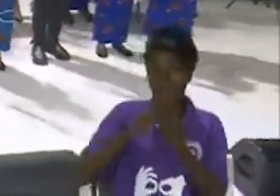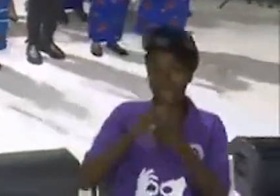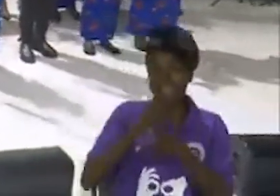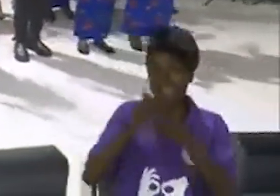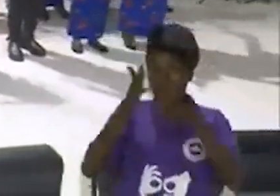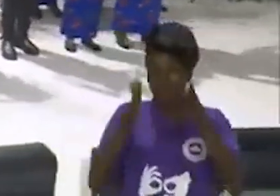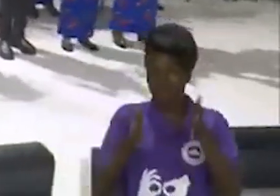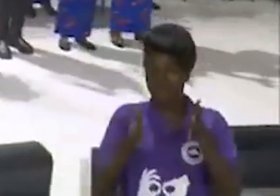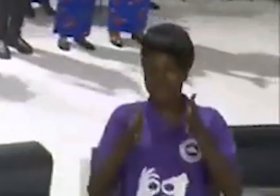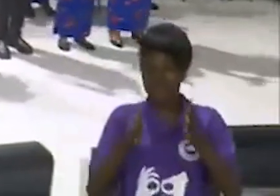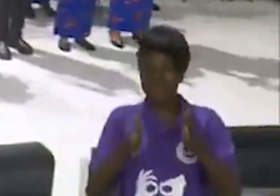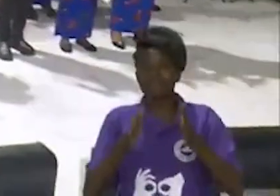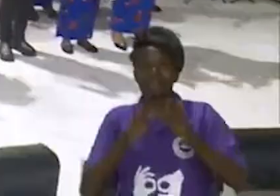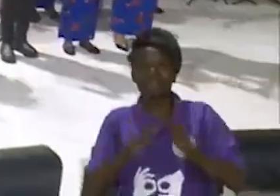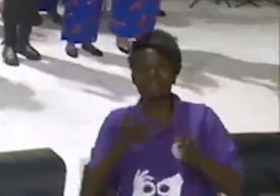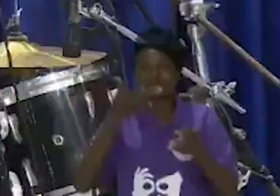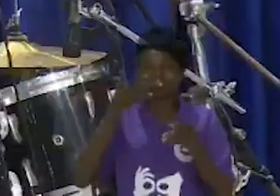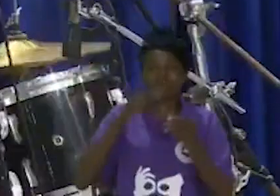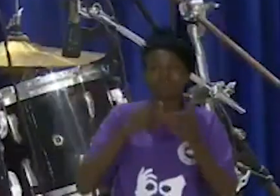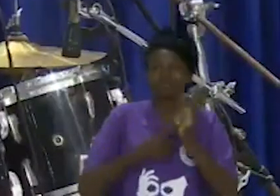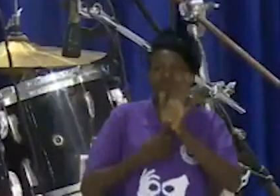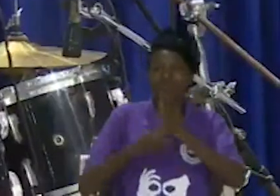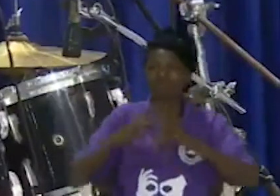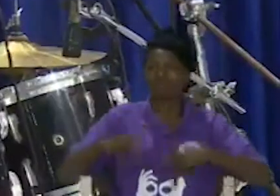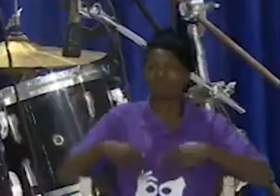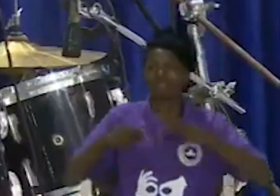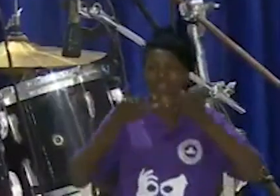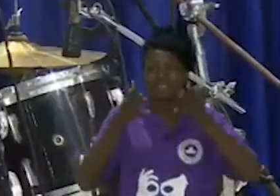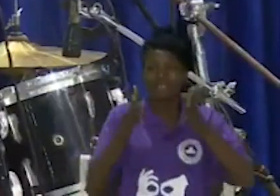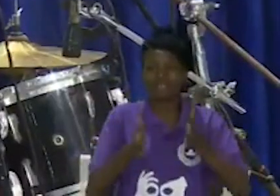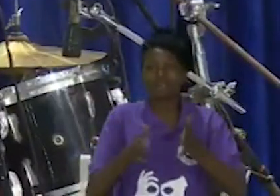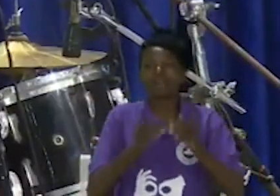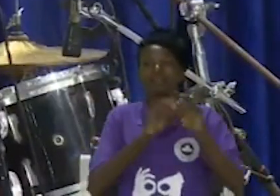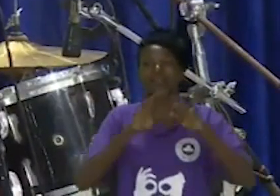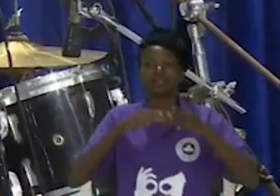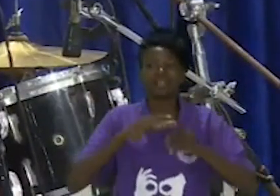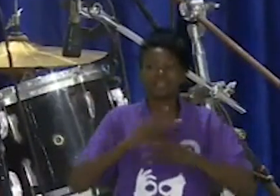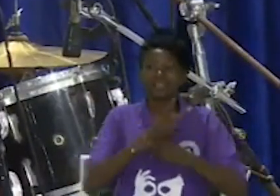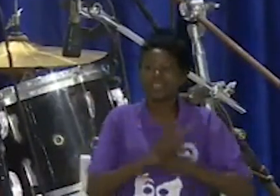Keeper, Ocean Divider, Life Giver,